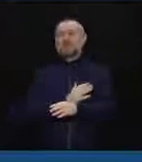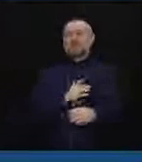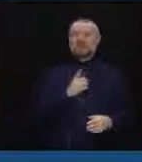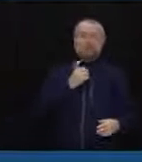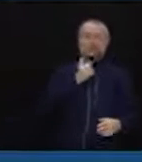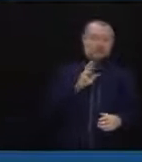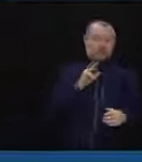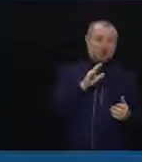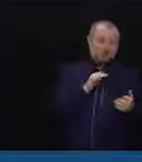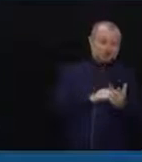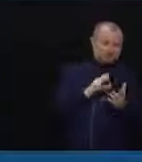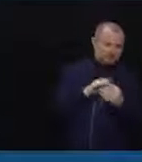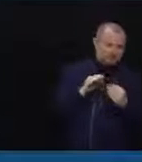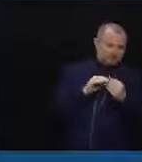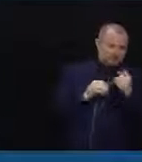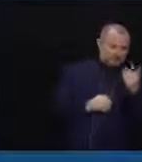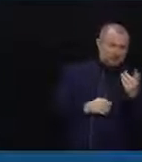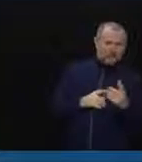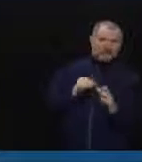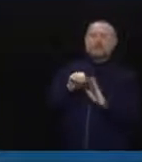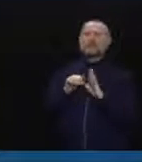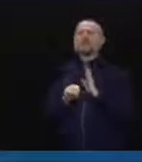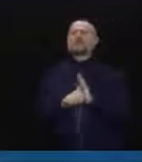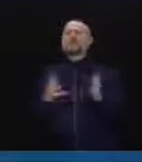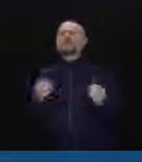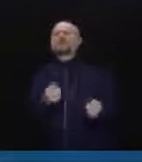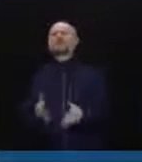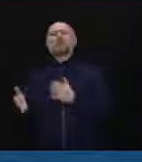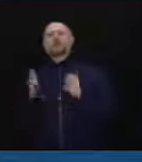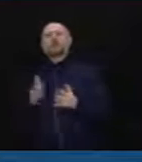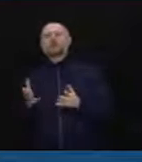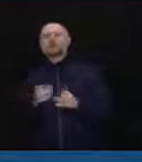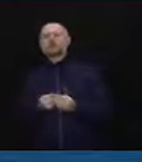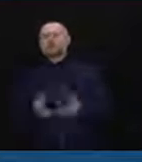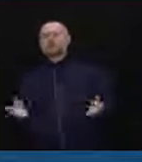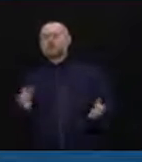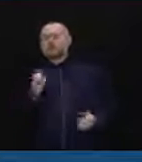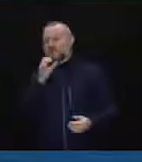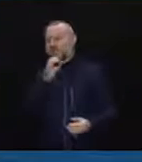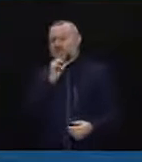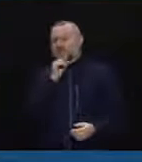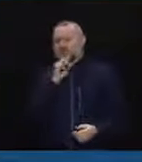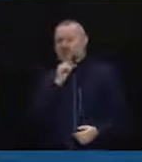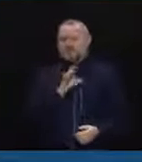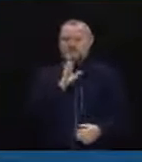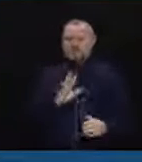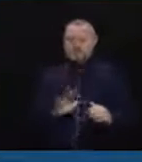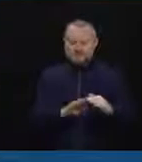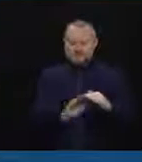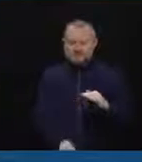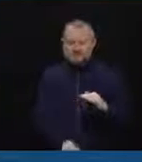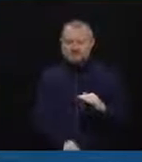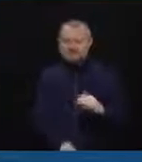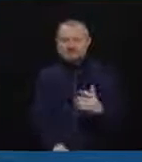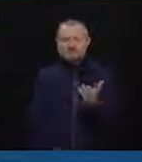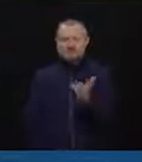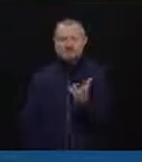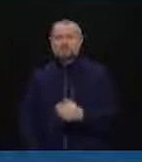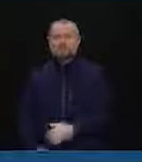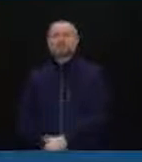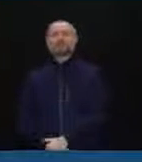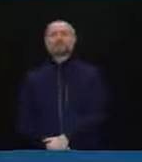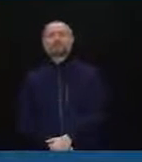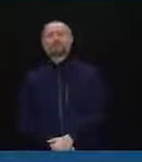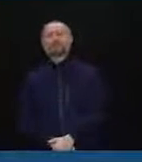distribute to the under fives as well. Well, it hasn't been approved for under five yet, so we'll certainly follow. You know, this will be mostly in